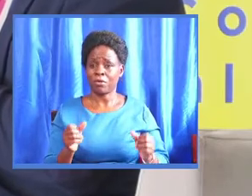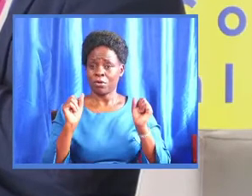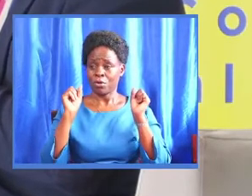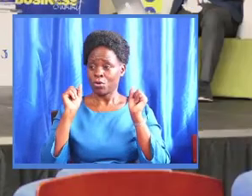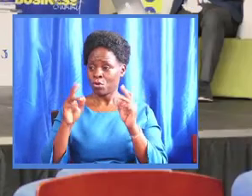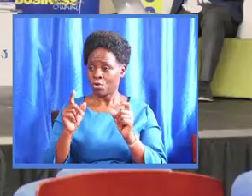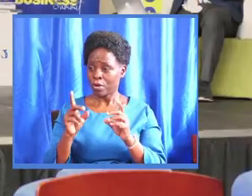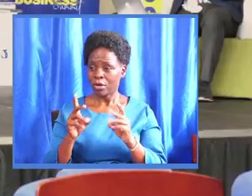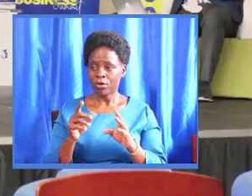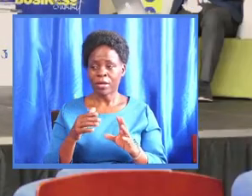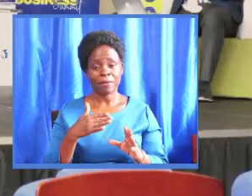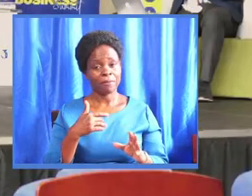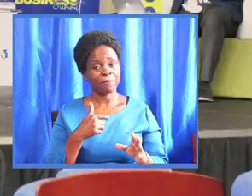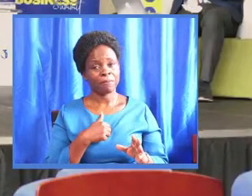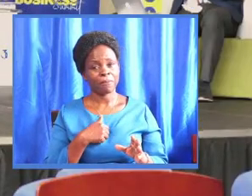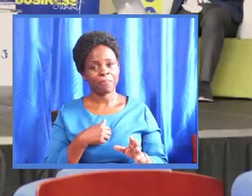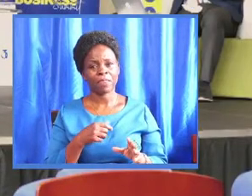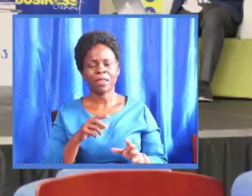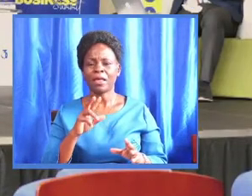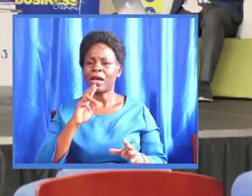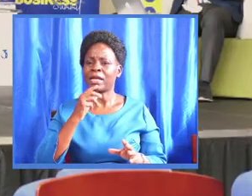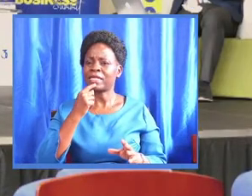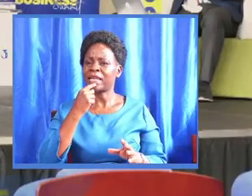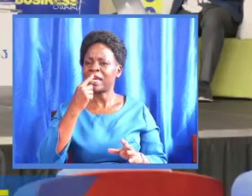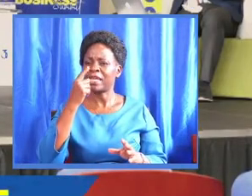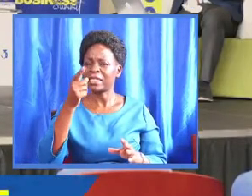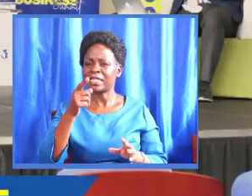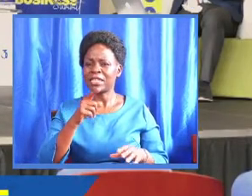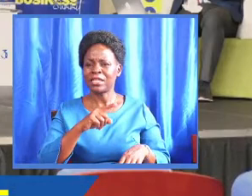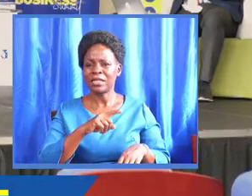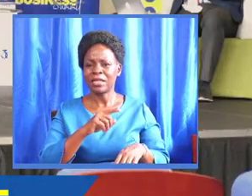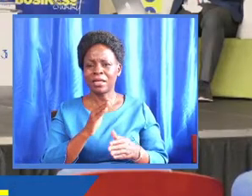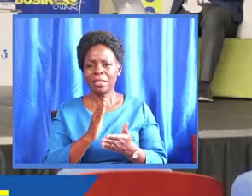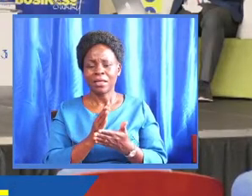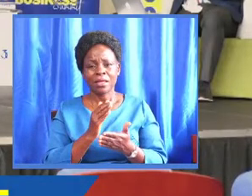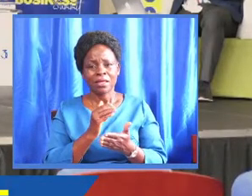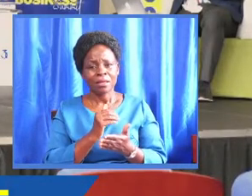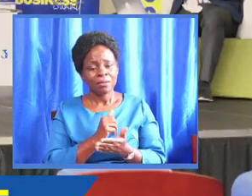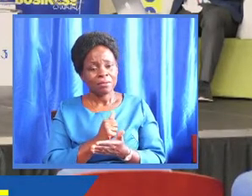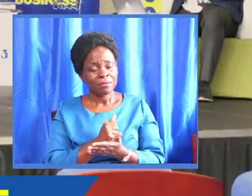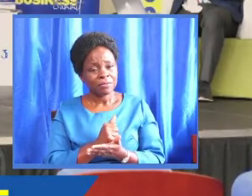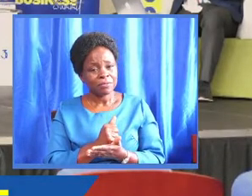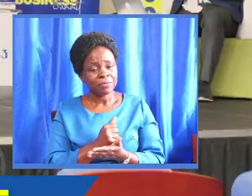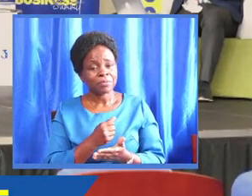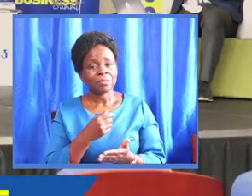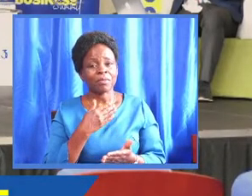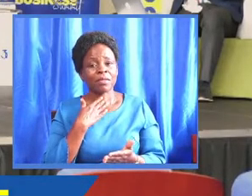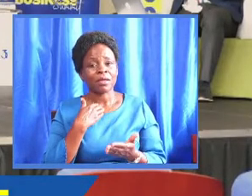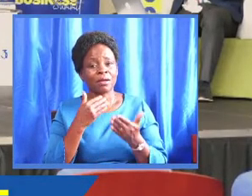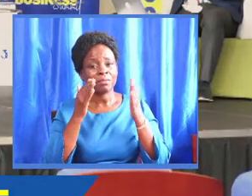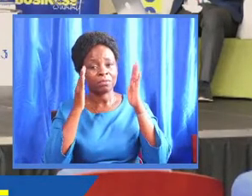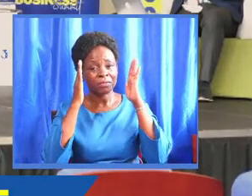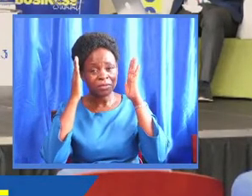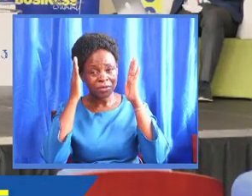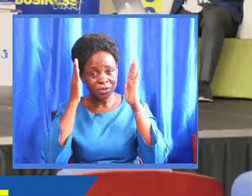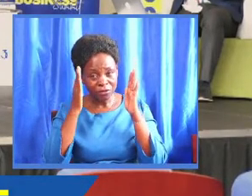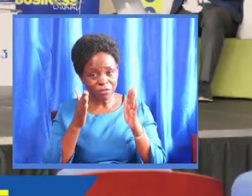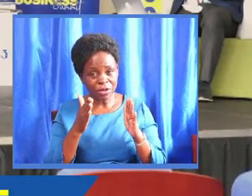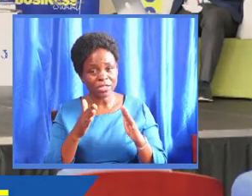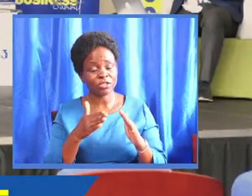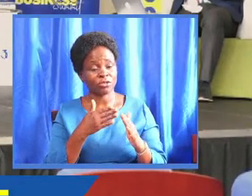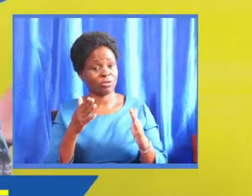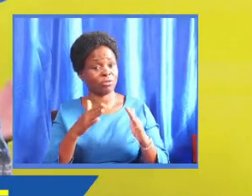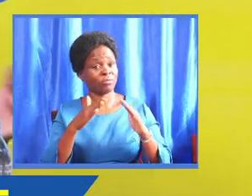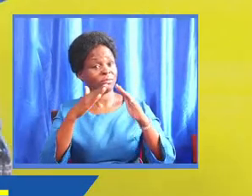I'll reverse the question and tip it on his head. Because we're talking about property development, and I'm going to focus mainly on residential